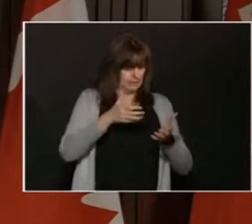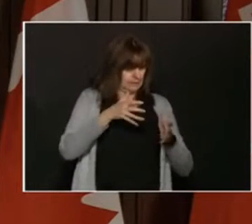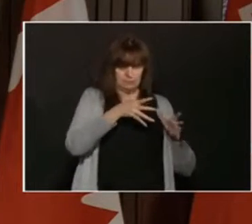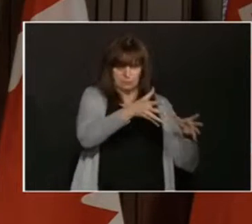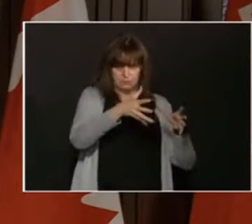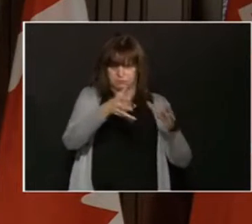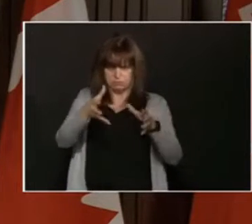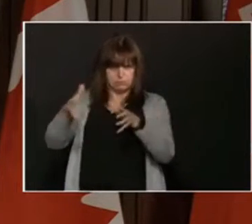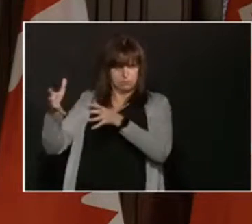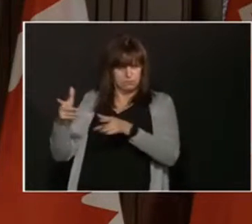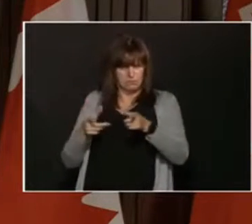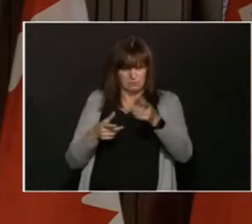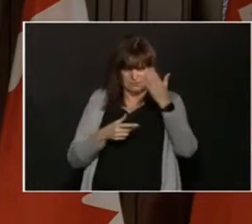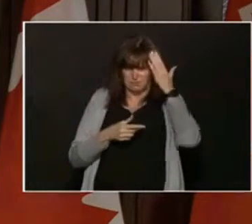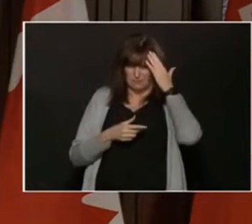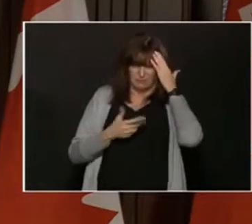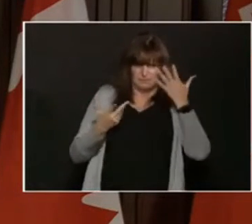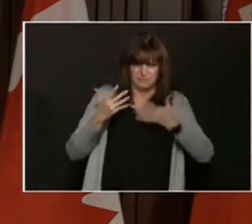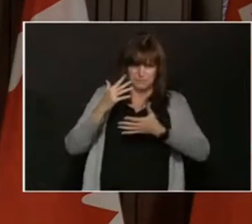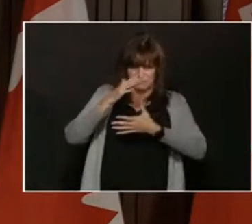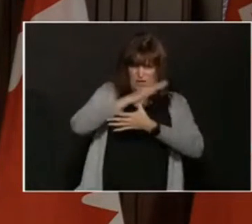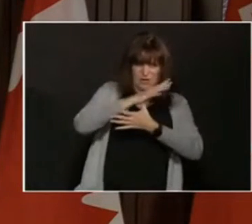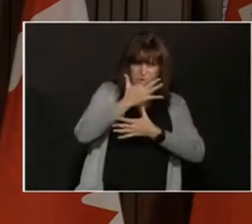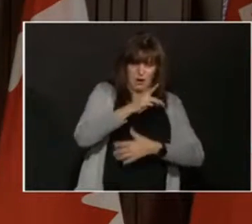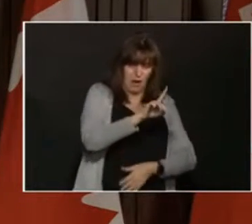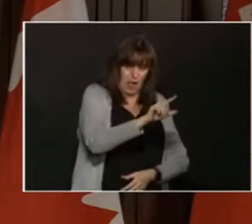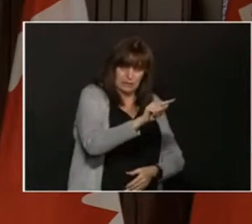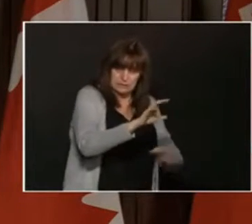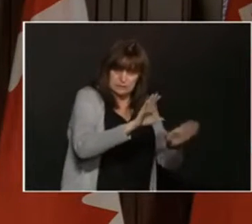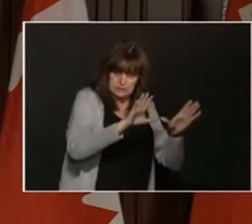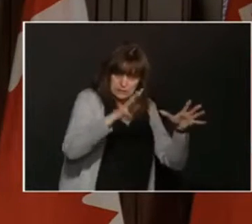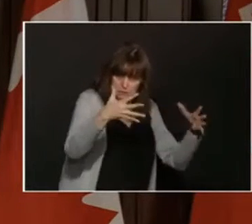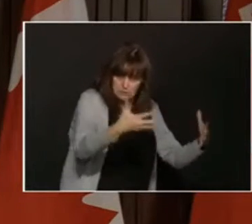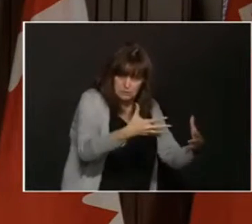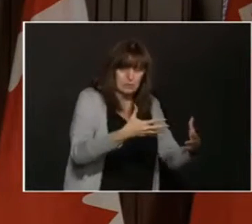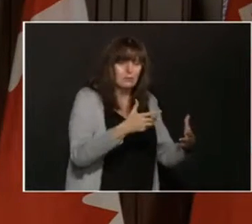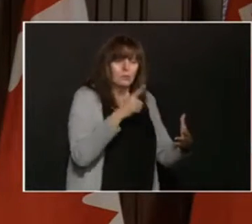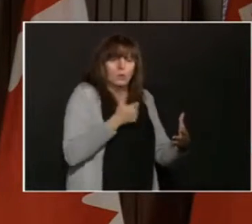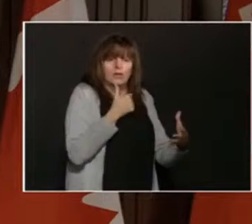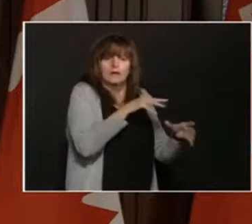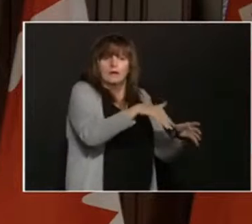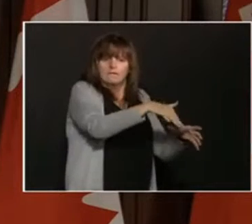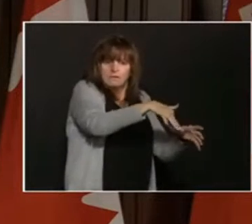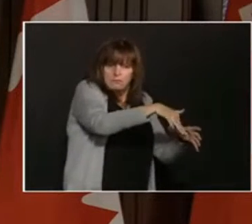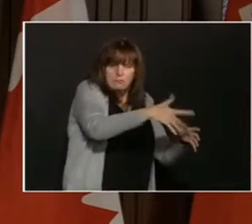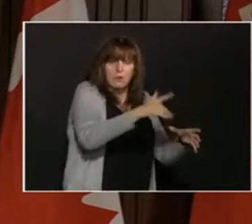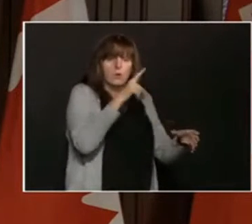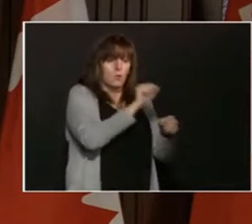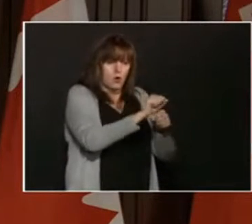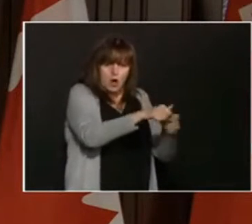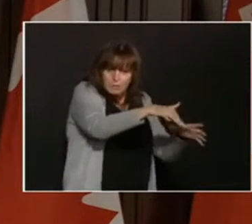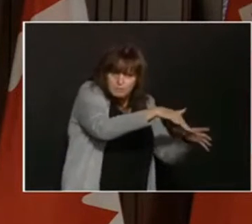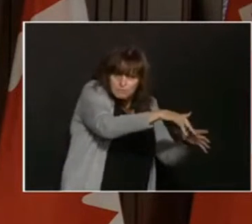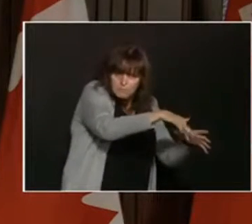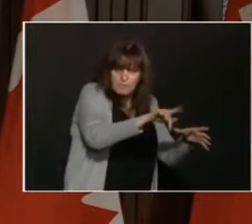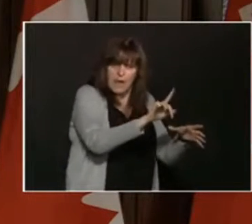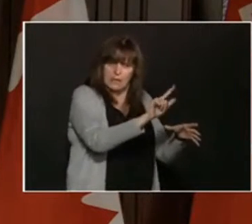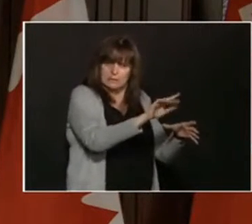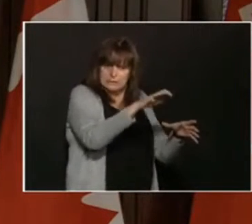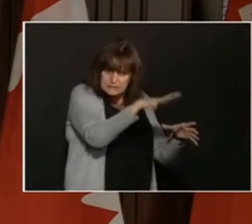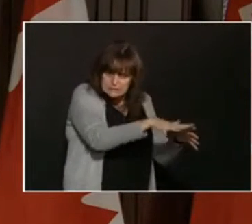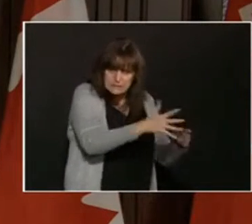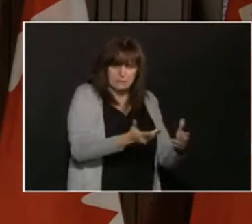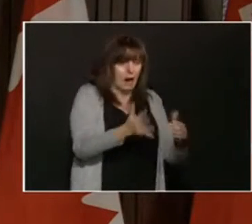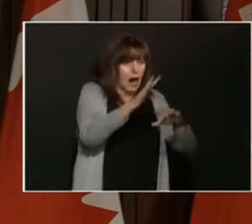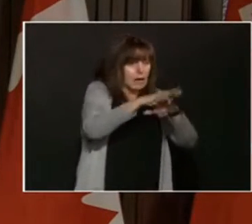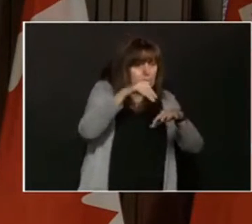vulnerable populations, the long-term care residents and healthcare workers who work with vulnerable people, Indigenous